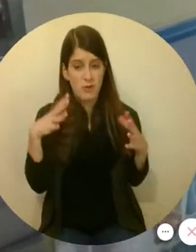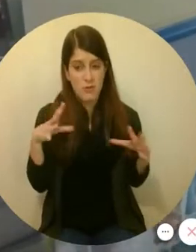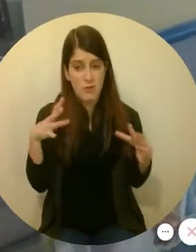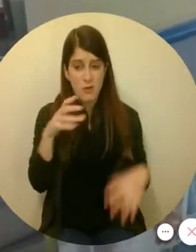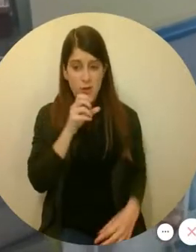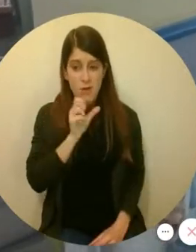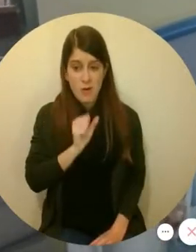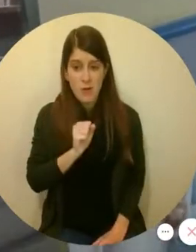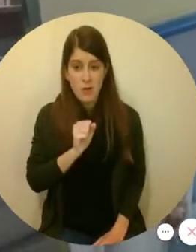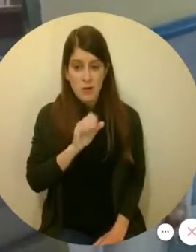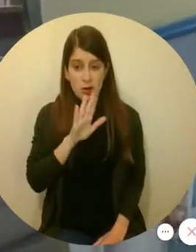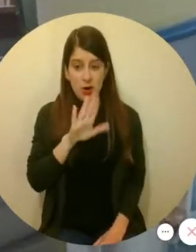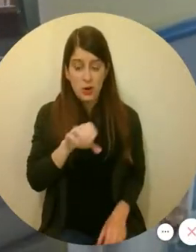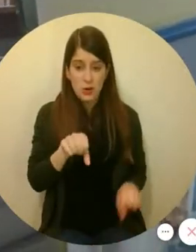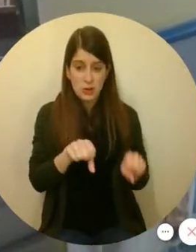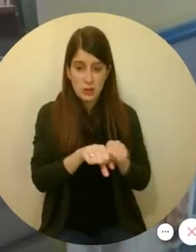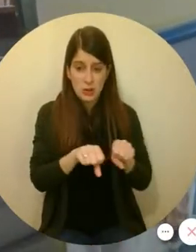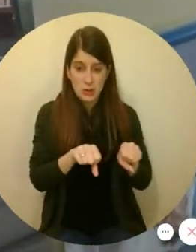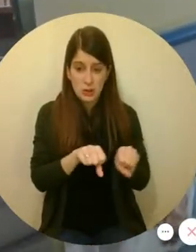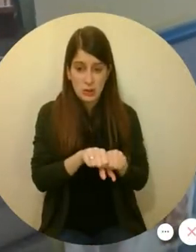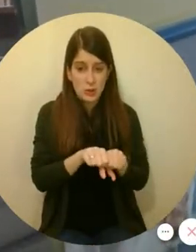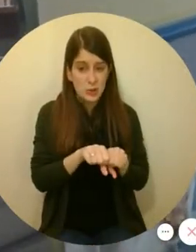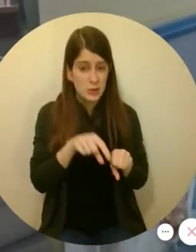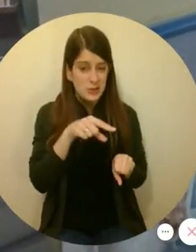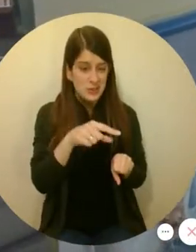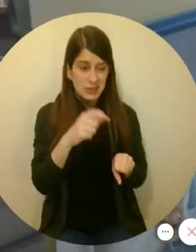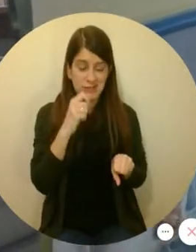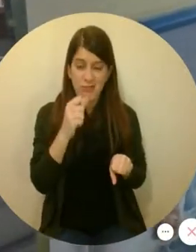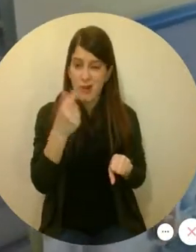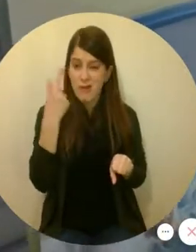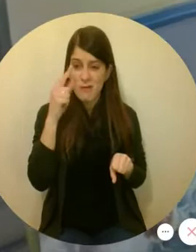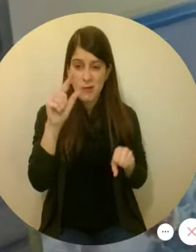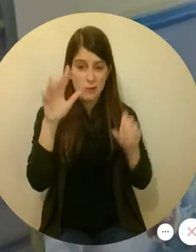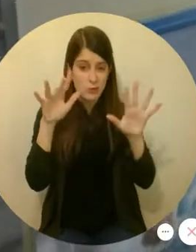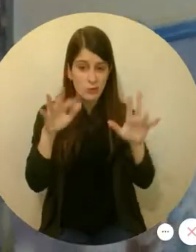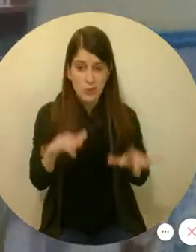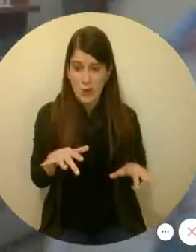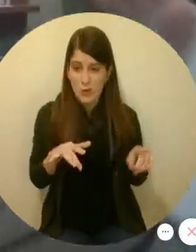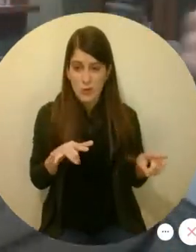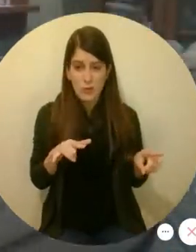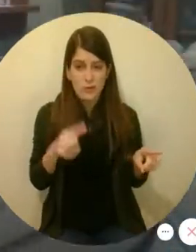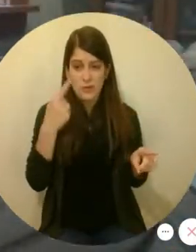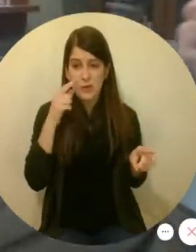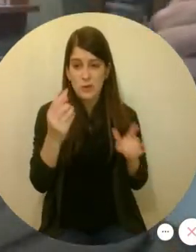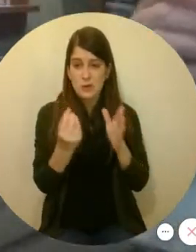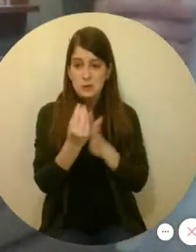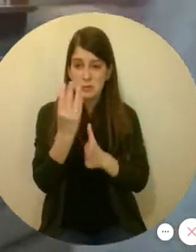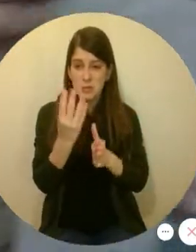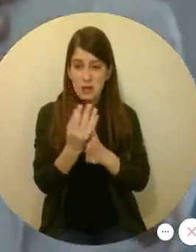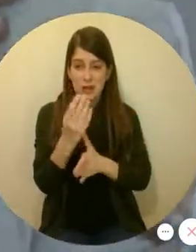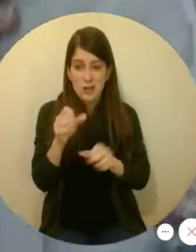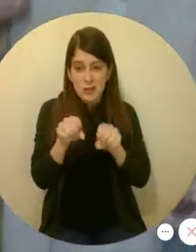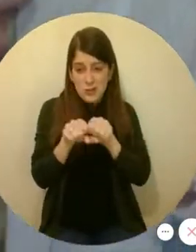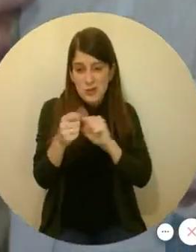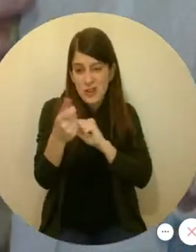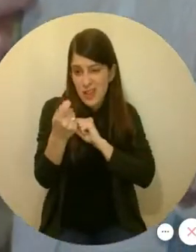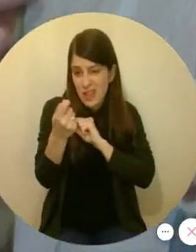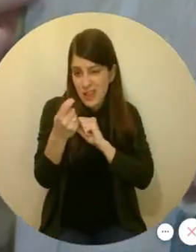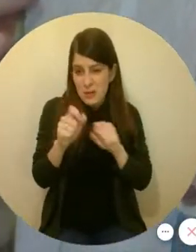were spring shoes, not meant for the snow. A strap on one of them had broken.